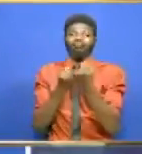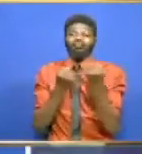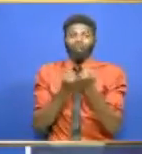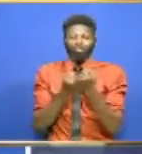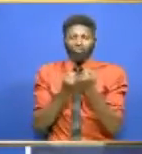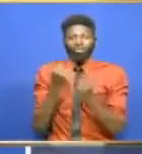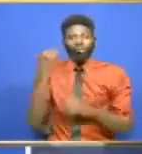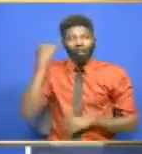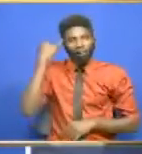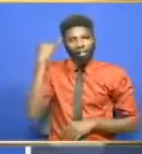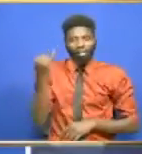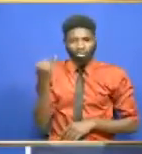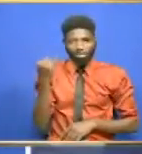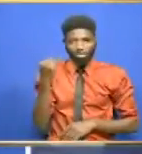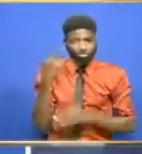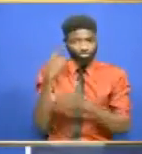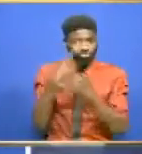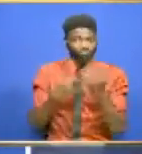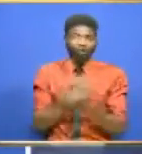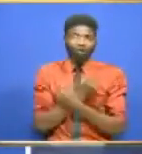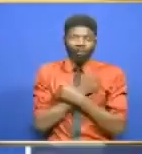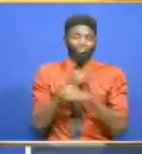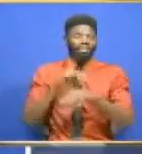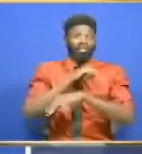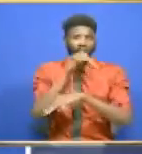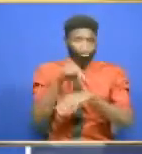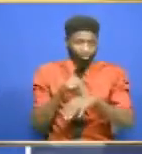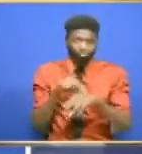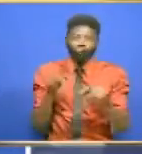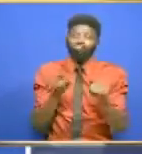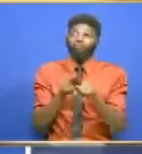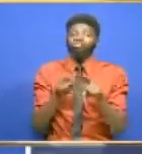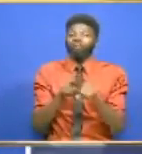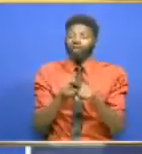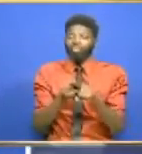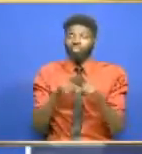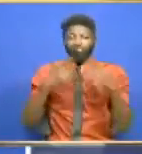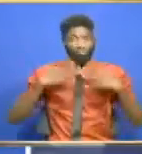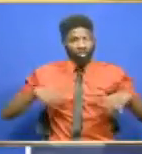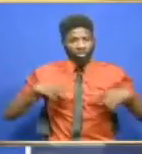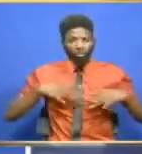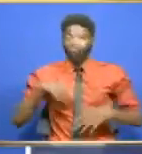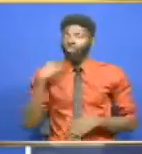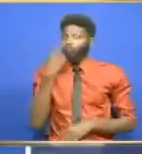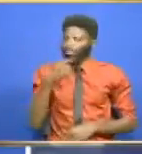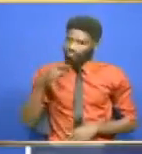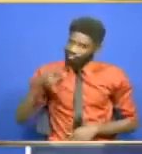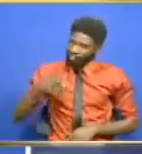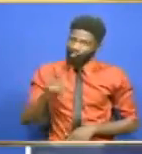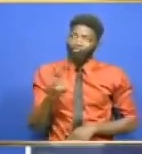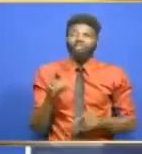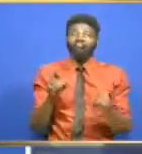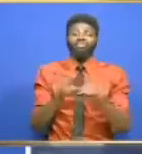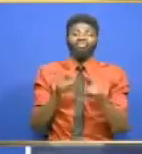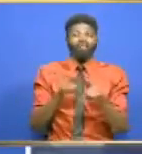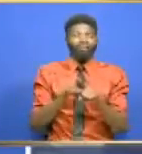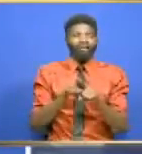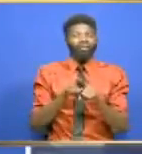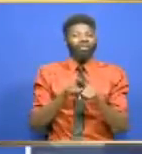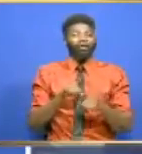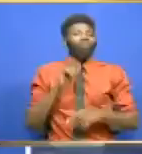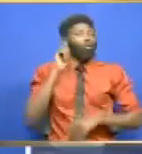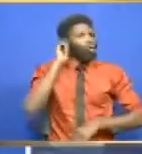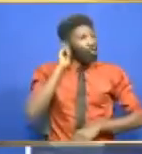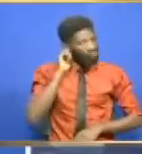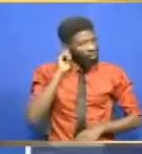patriotism, the ideals of goodwill, at the same time those people who adhere to the ethos and